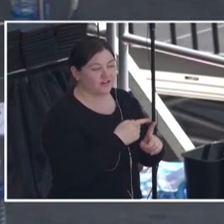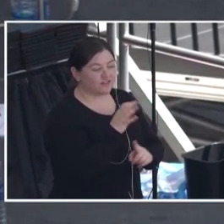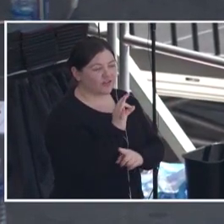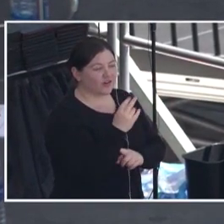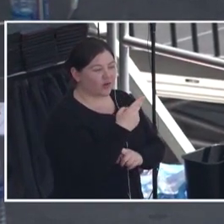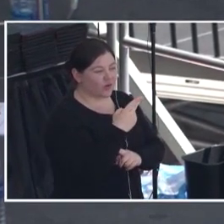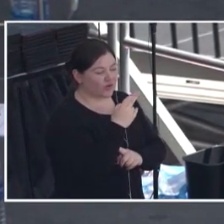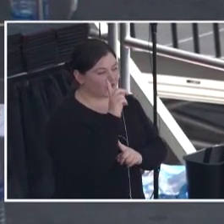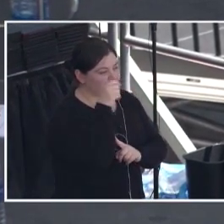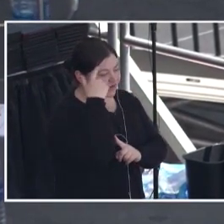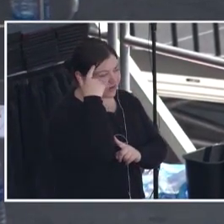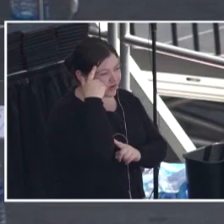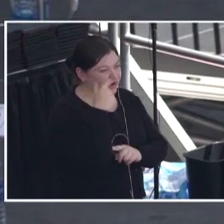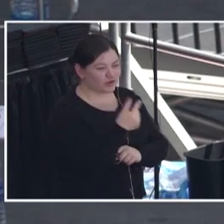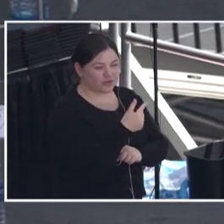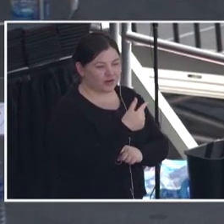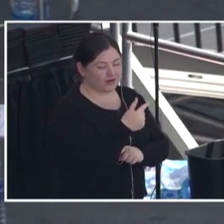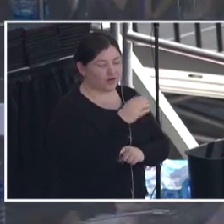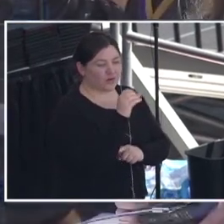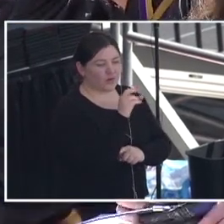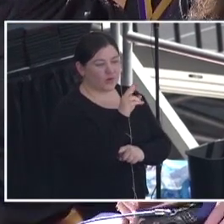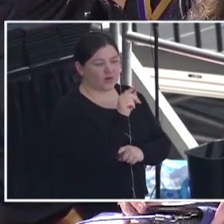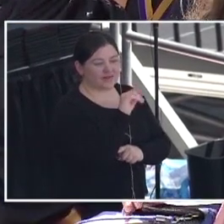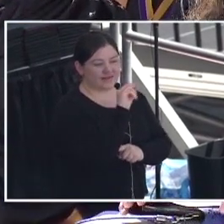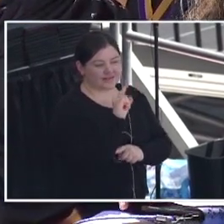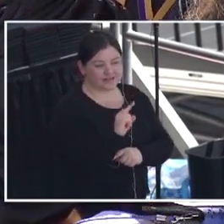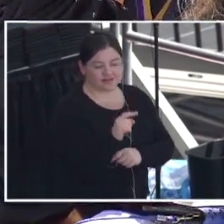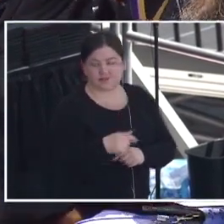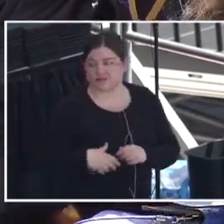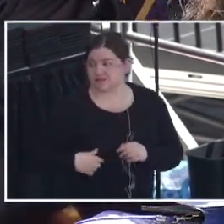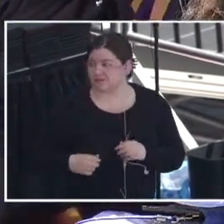freeholder Germaine Ortiz.